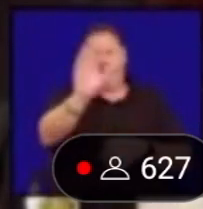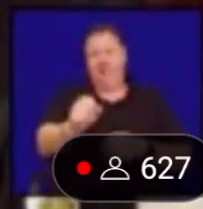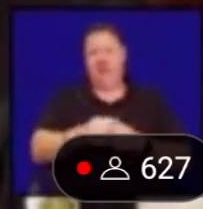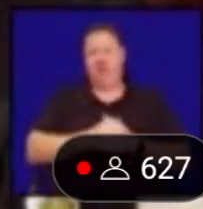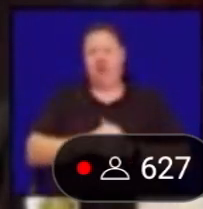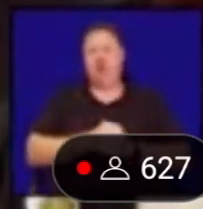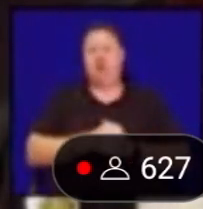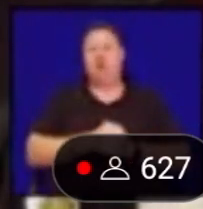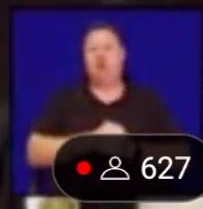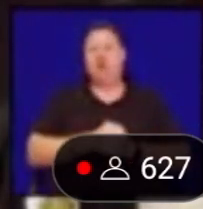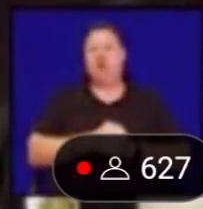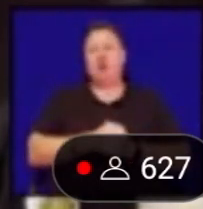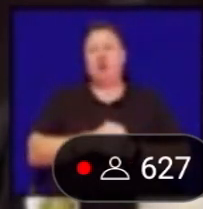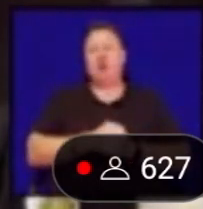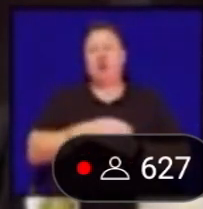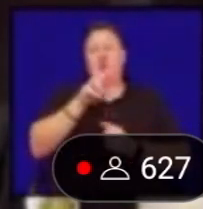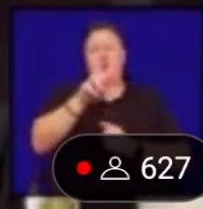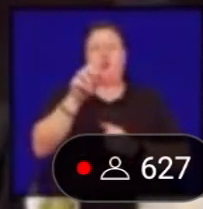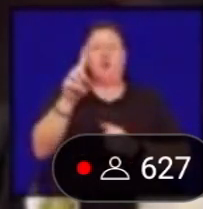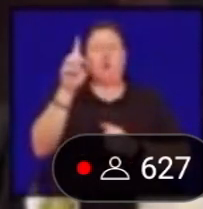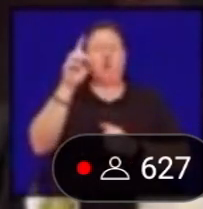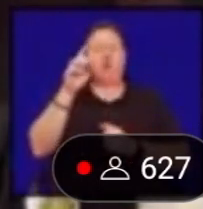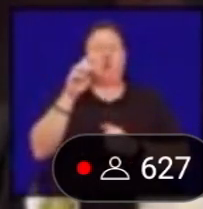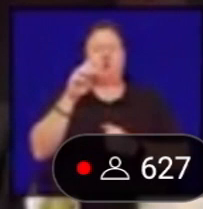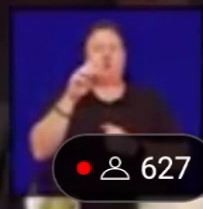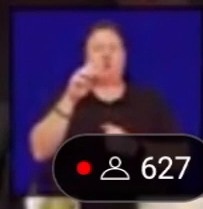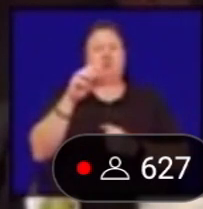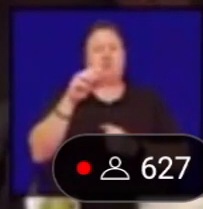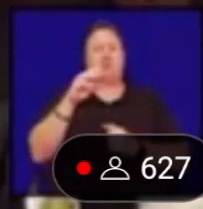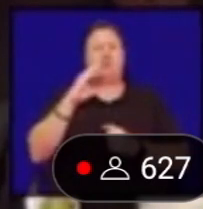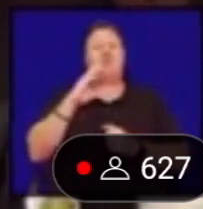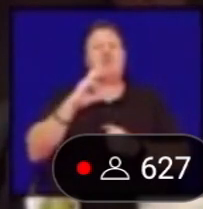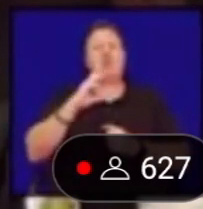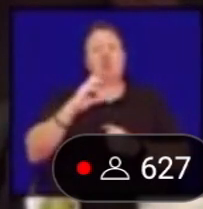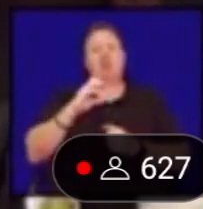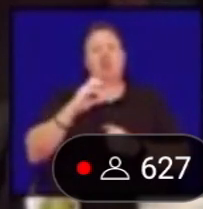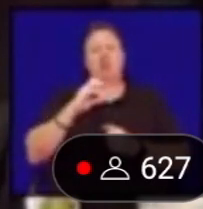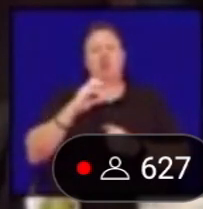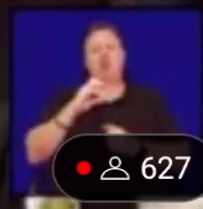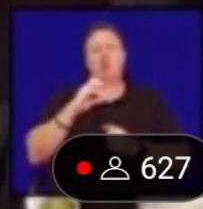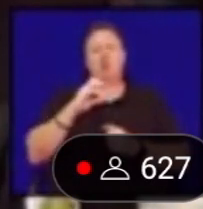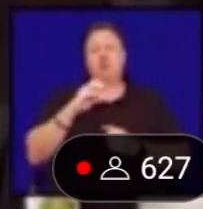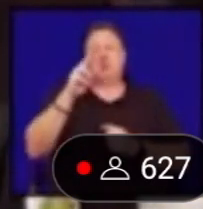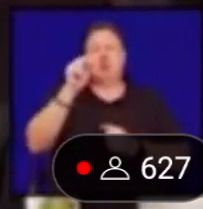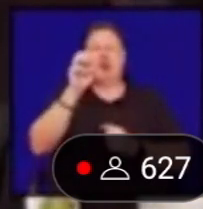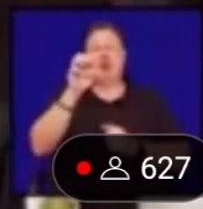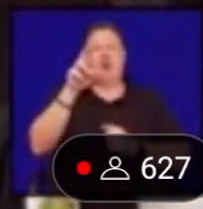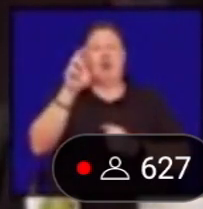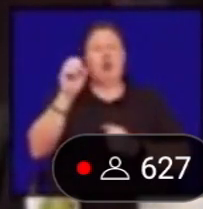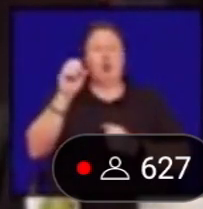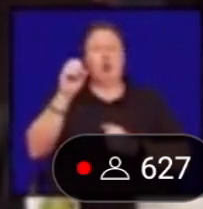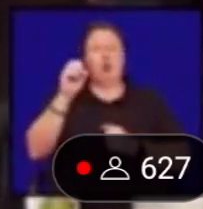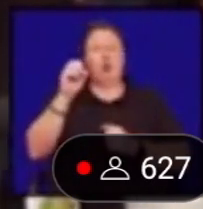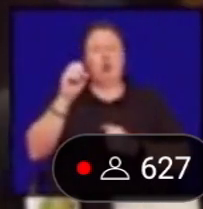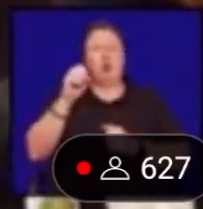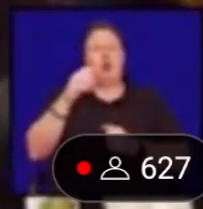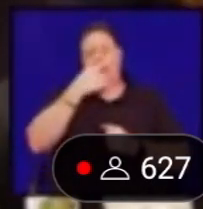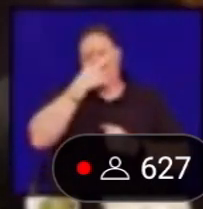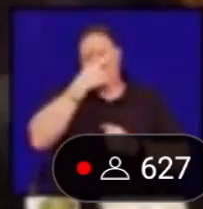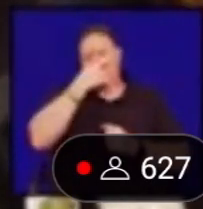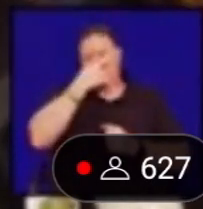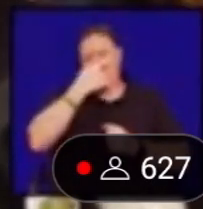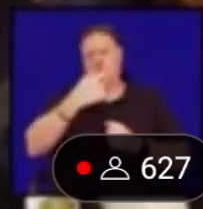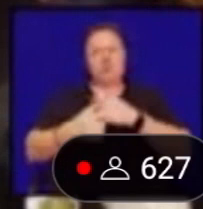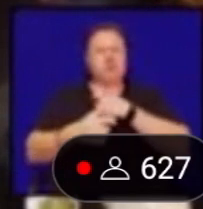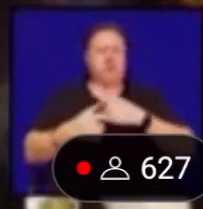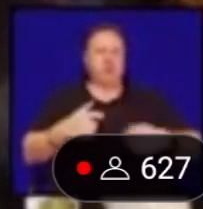have a 21st century version of Nero, Mr. Cyril Ramaphosa. A leader who simply